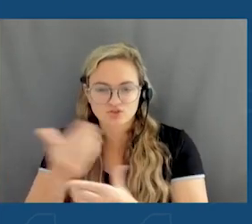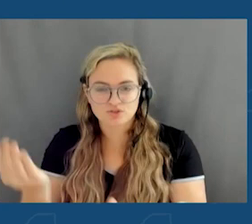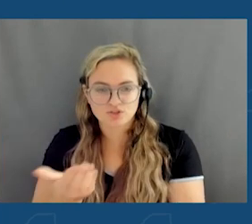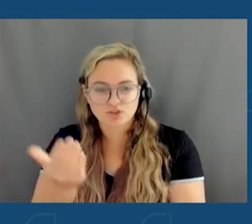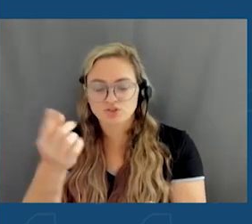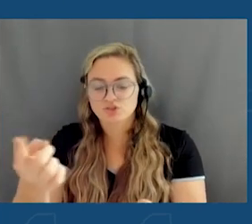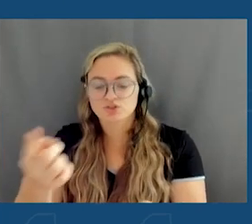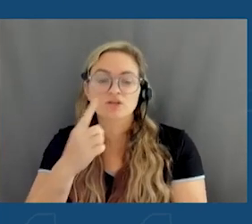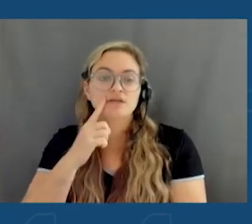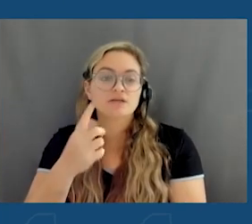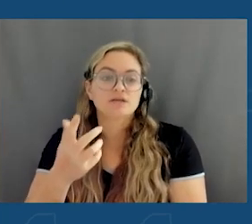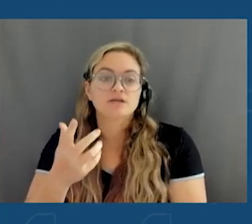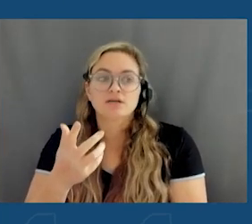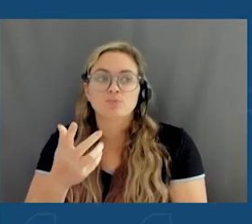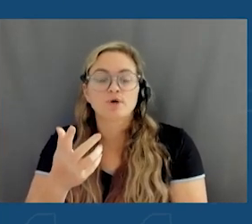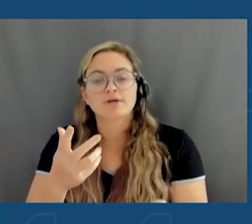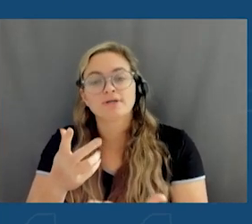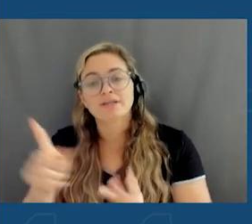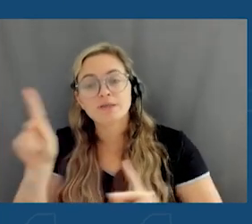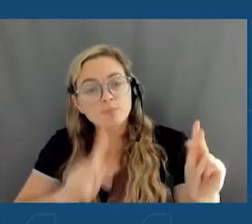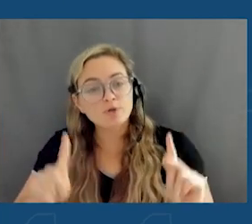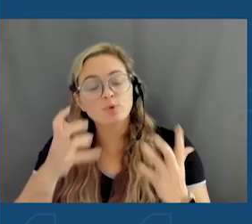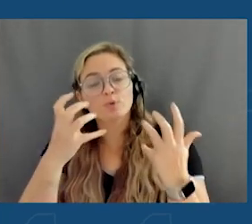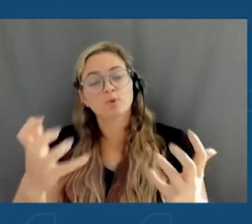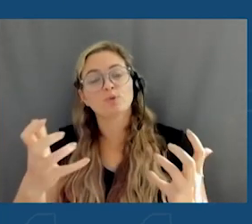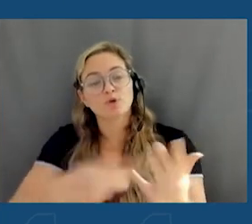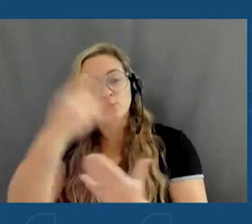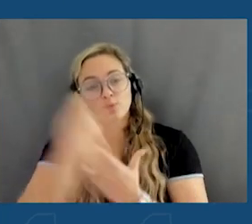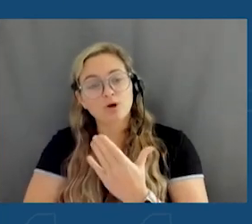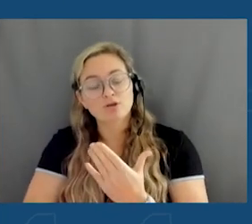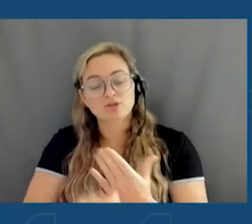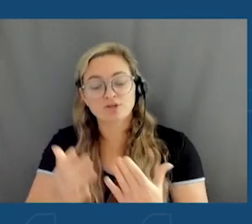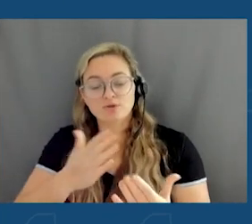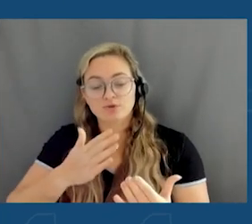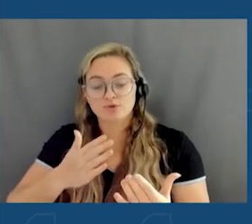the People Theater Project in the Miranda's life.